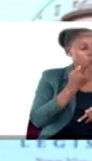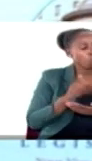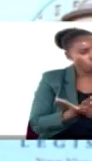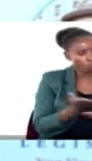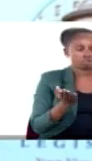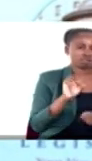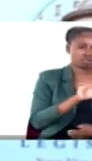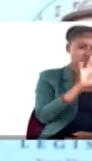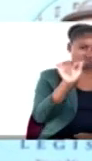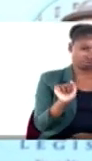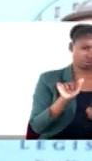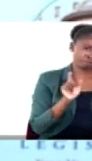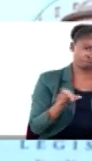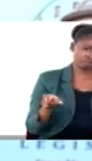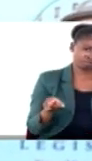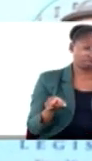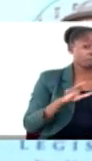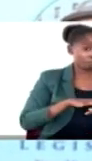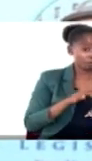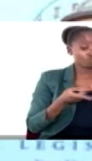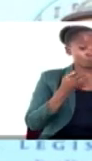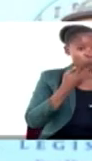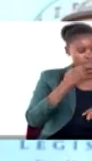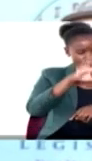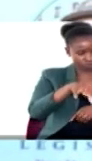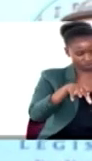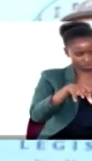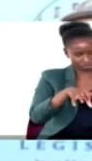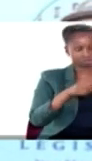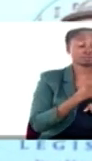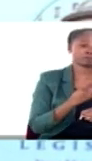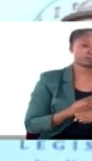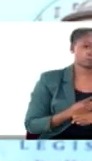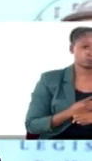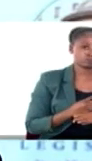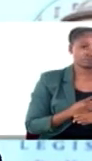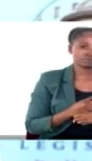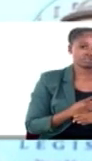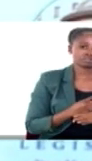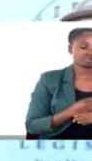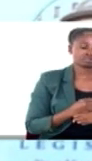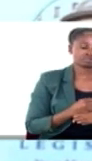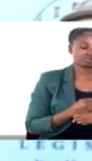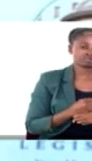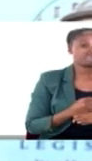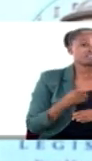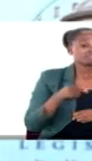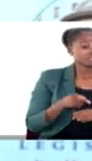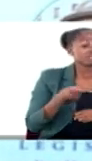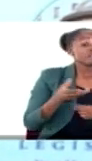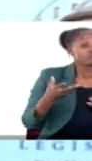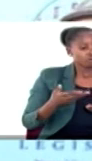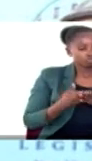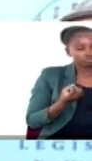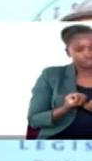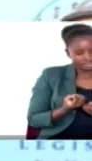Africans, especially those who live in our province. It is about delivering a quality